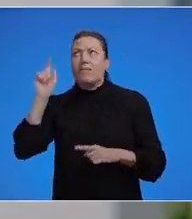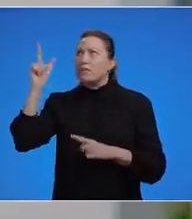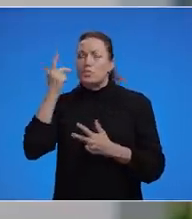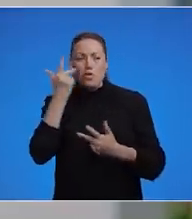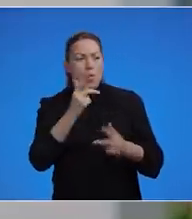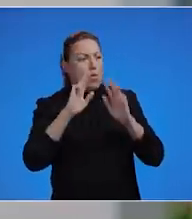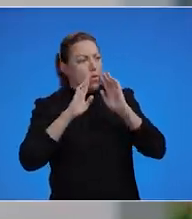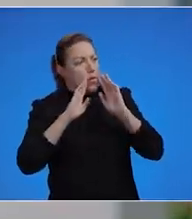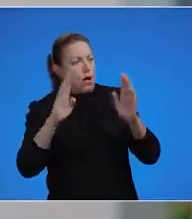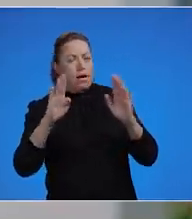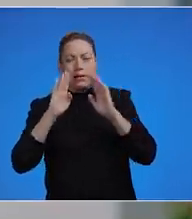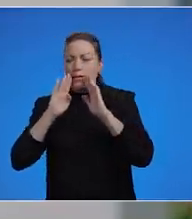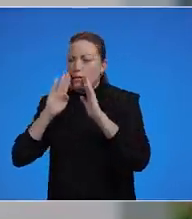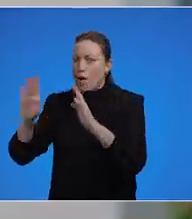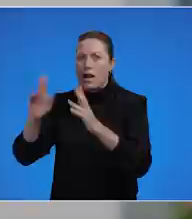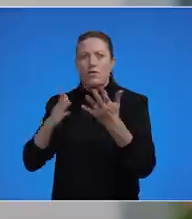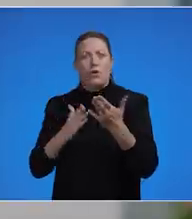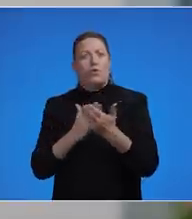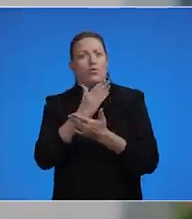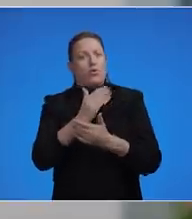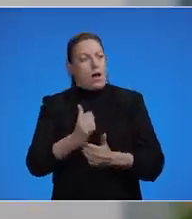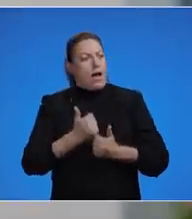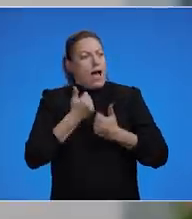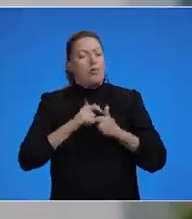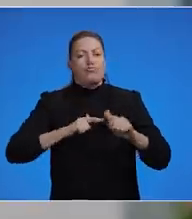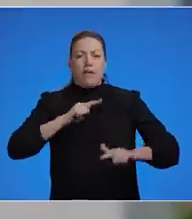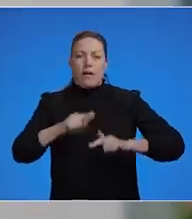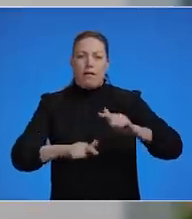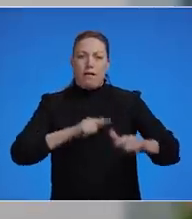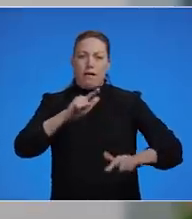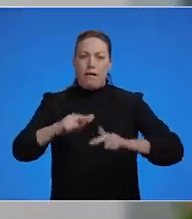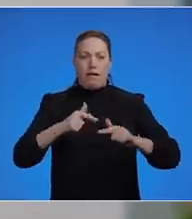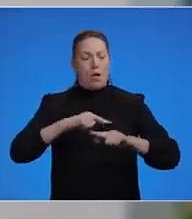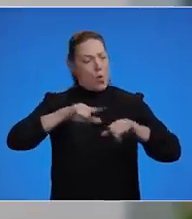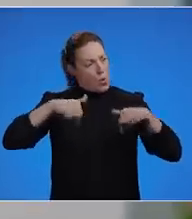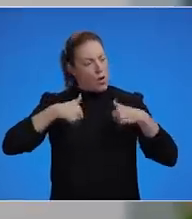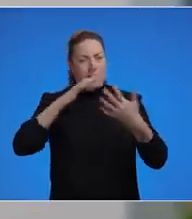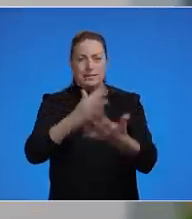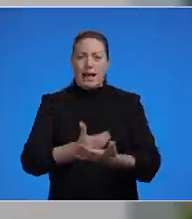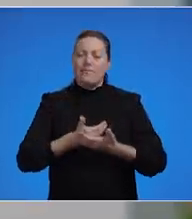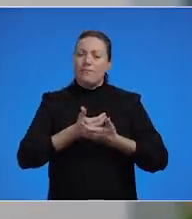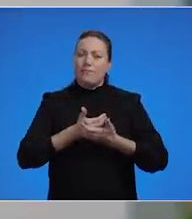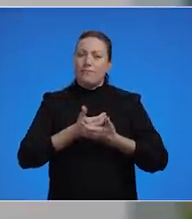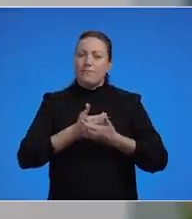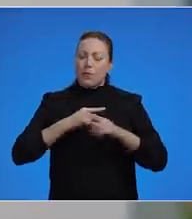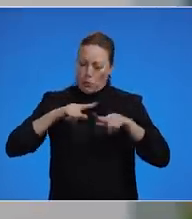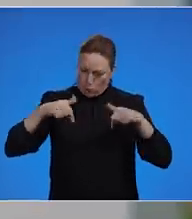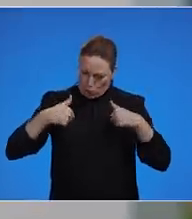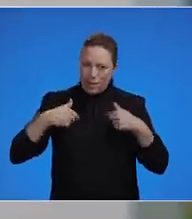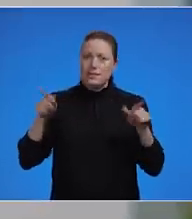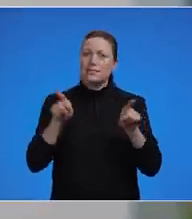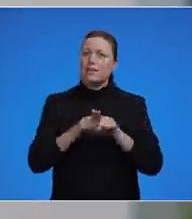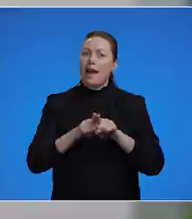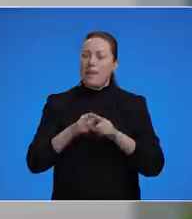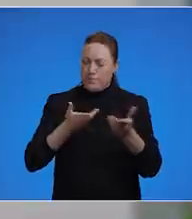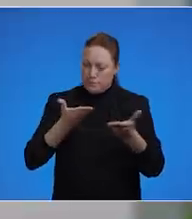before our eyes and preserved all along the way we've traveled and among all the peoples through whom we journeyed. We